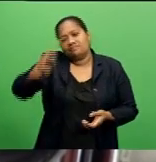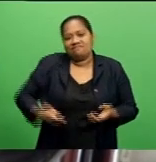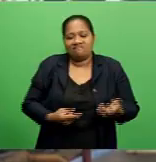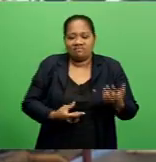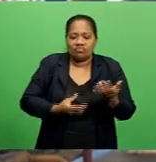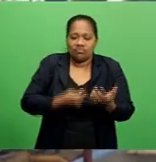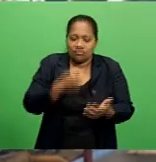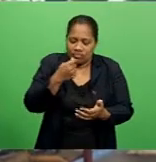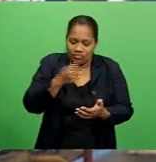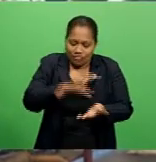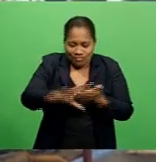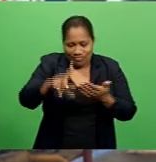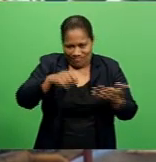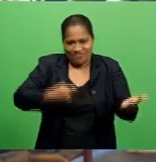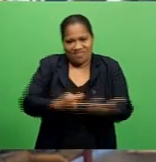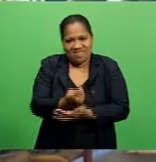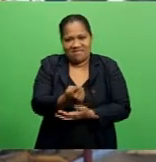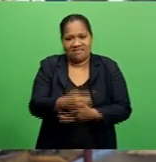repairs going to be